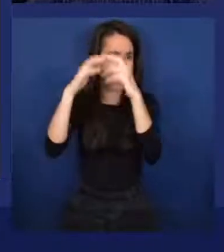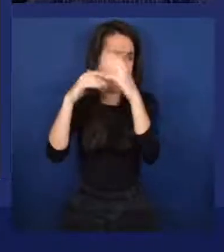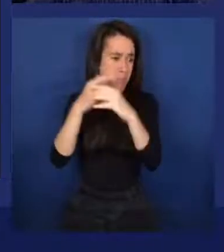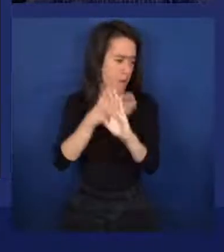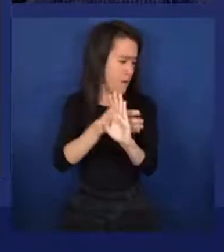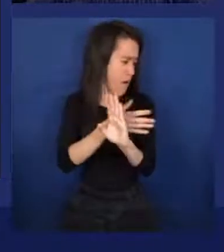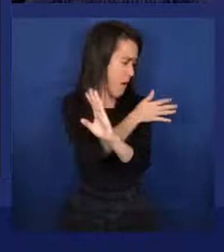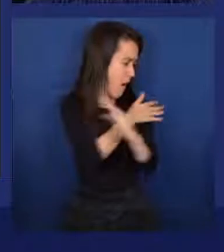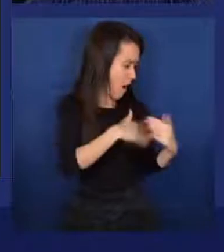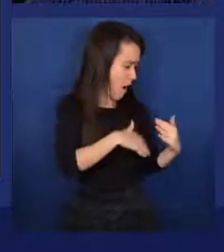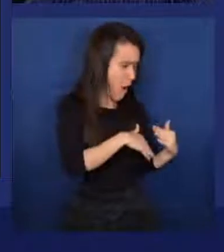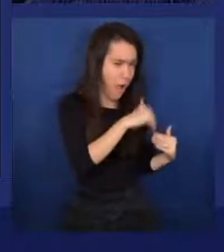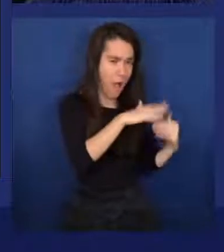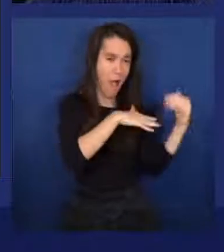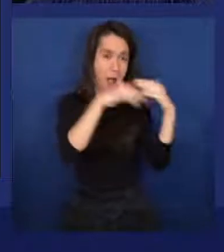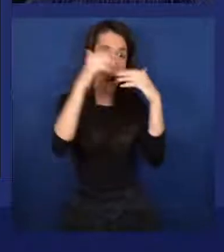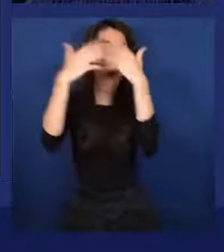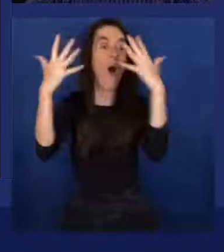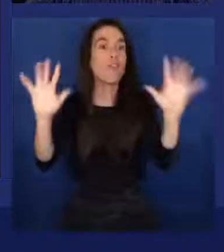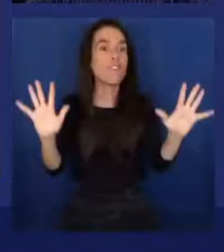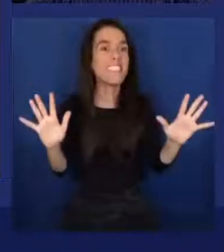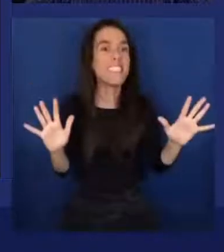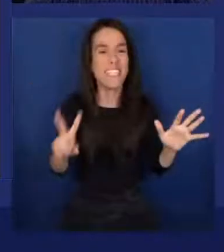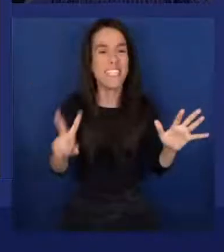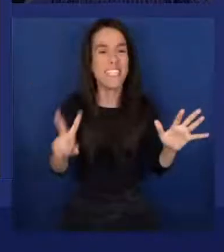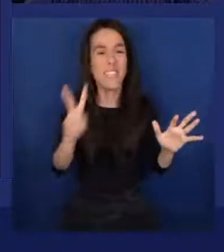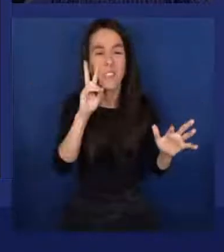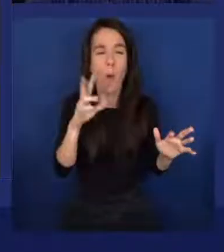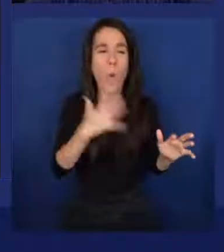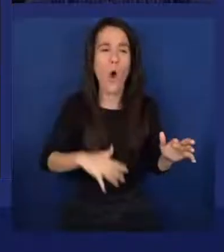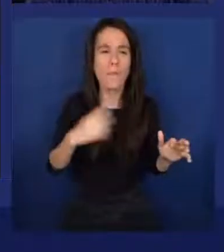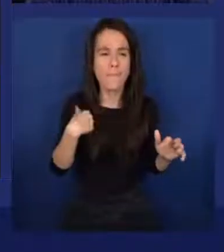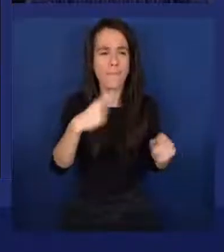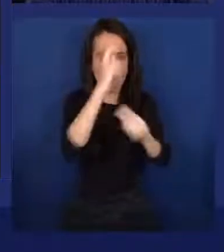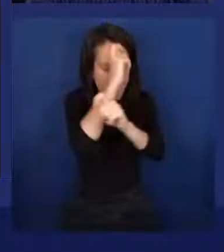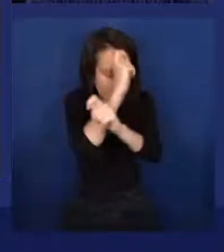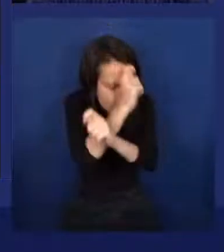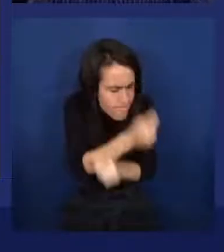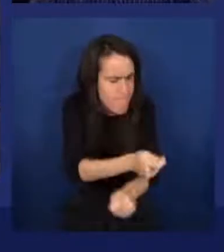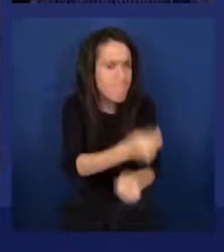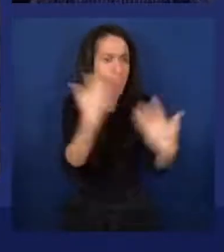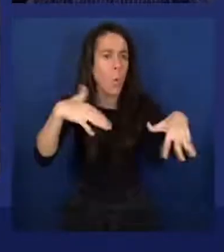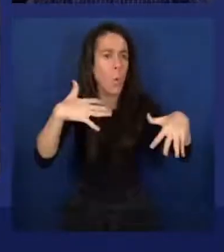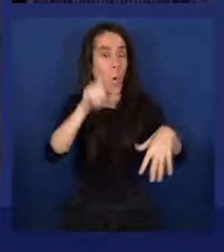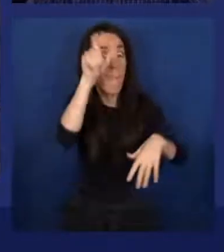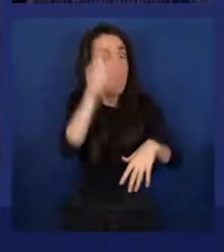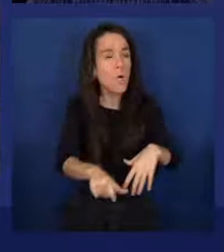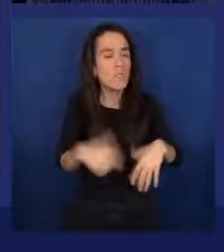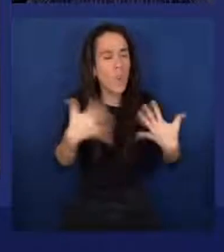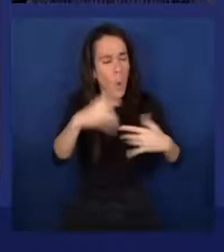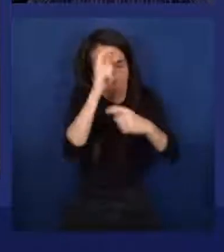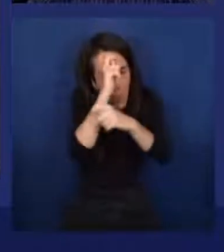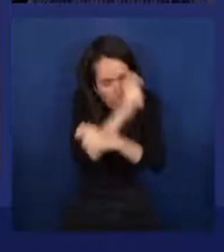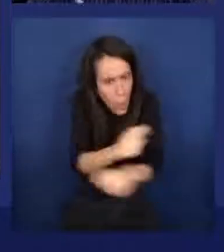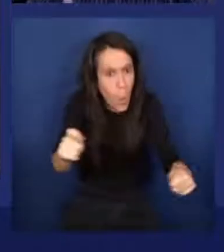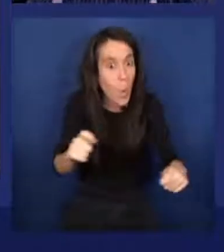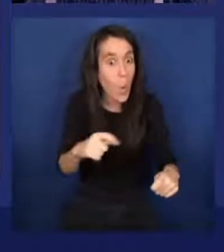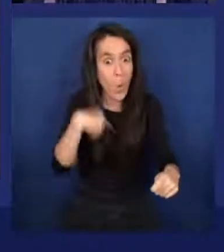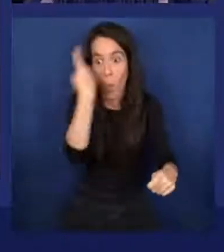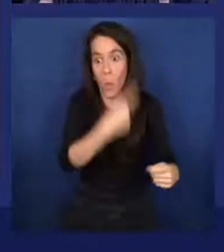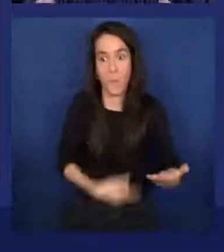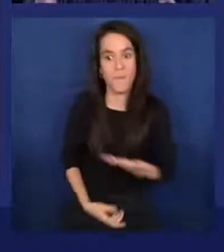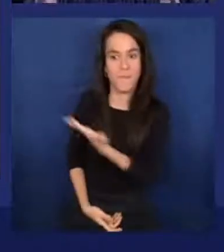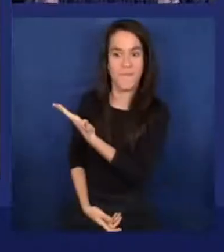to start the story with one of the giants of computing of all time, ever, Alan Turing. So Alan